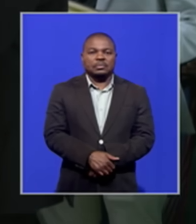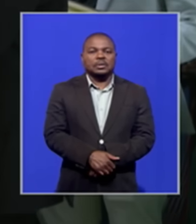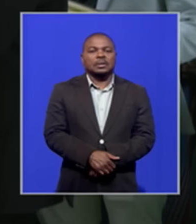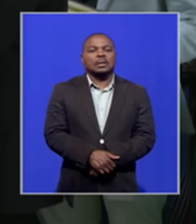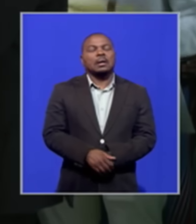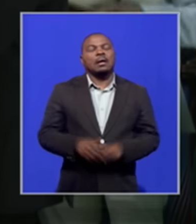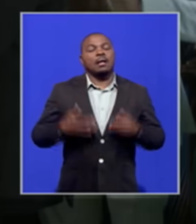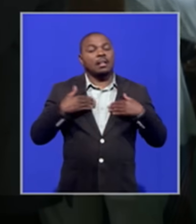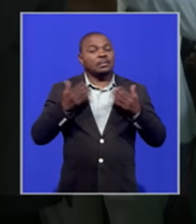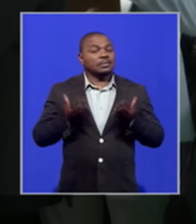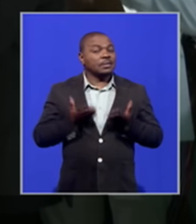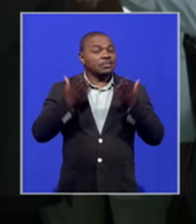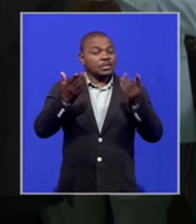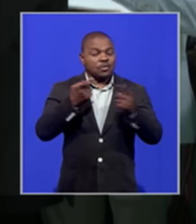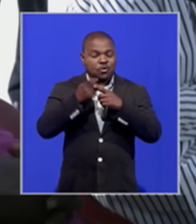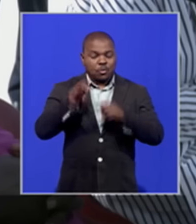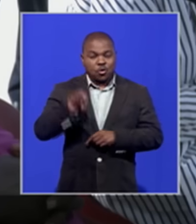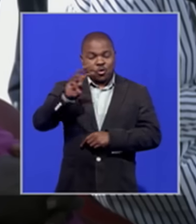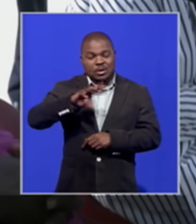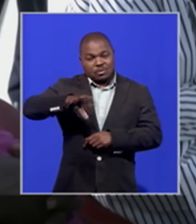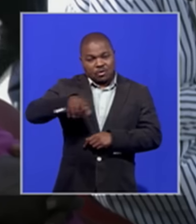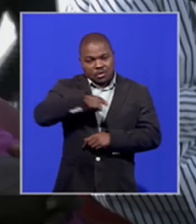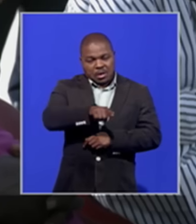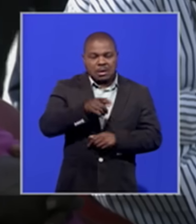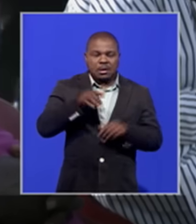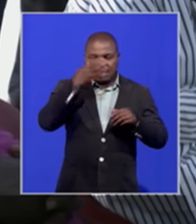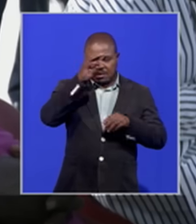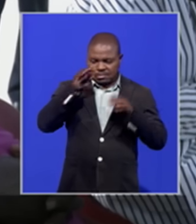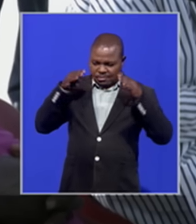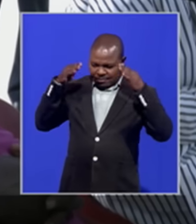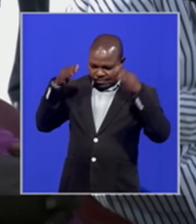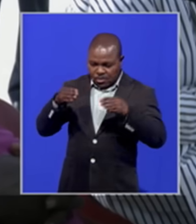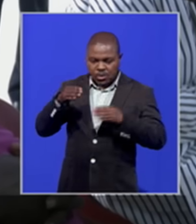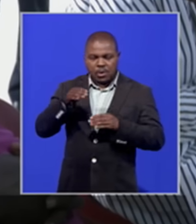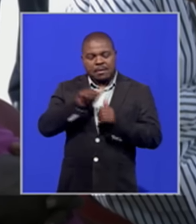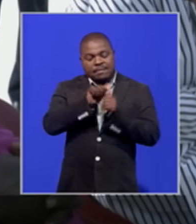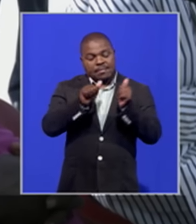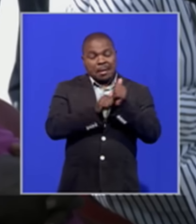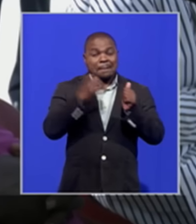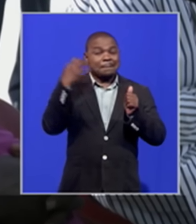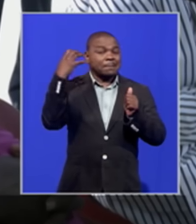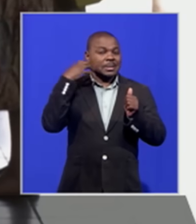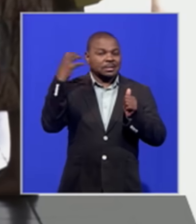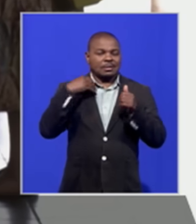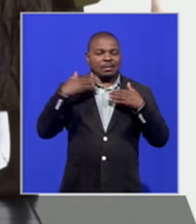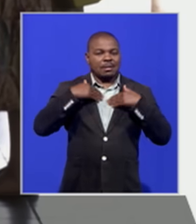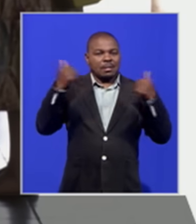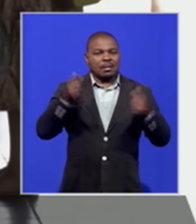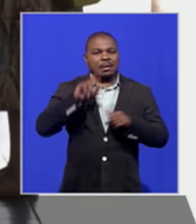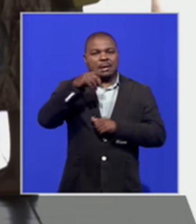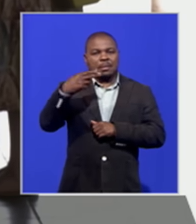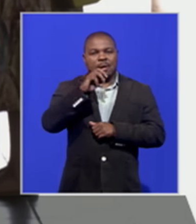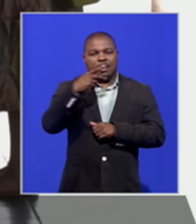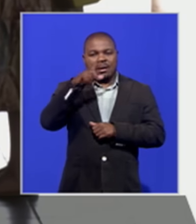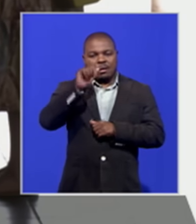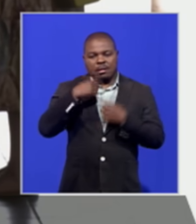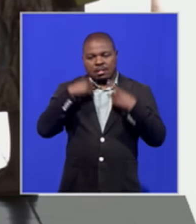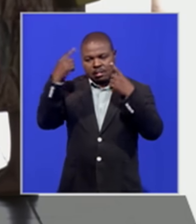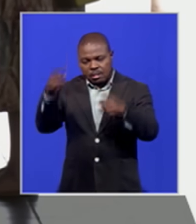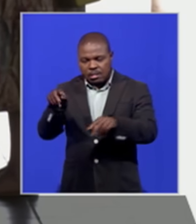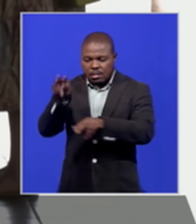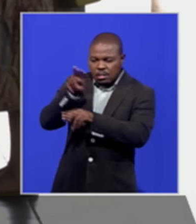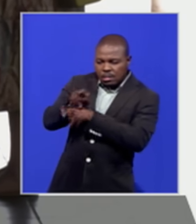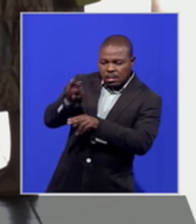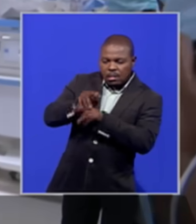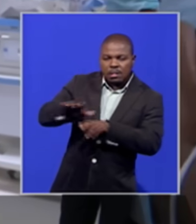Ditirelo tša maphelo ka provinseng ya North West di gogile šedi nakong ya ge motlatšatona wa tša maphelo ngaka Joe Phatla a le lesolong la ketelo ya